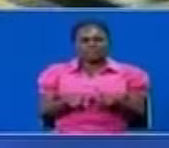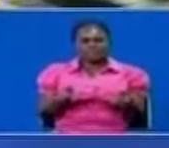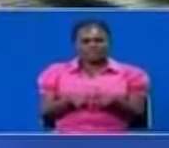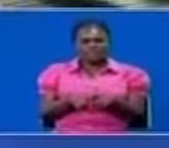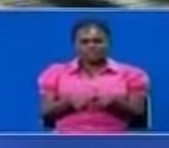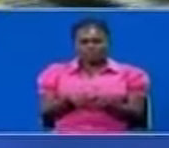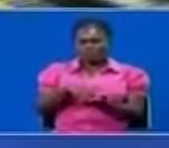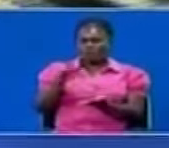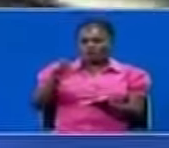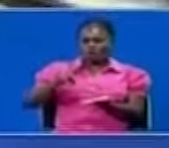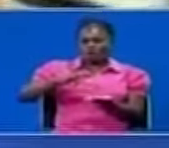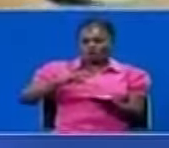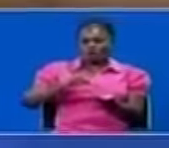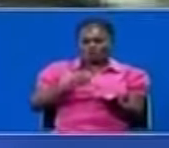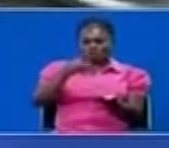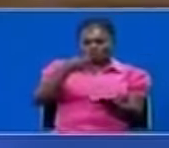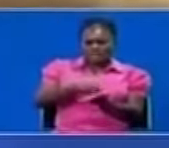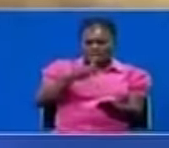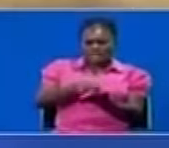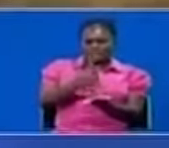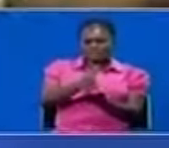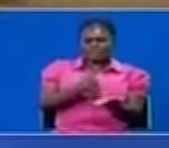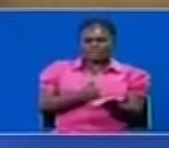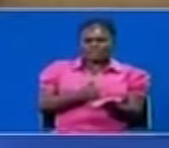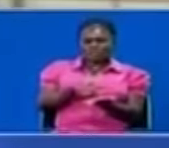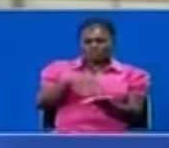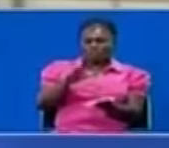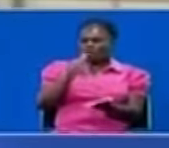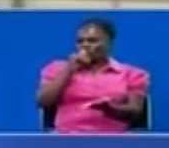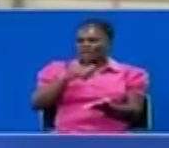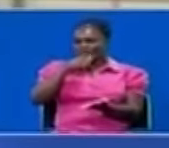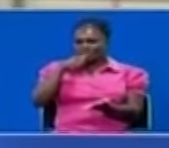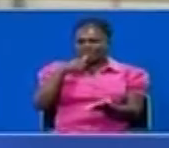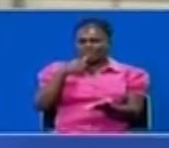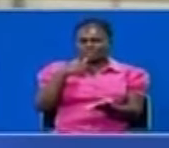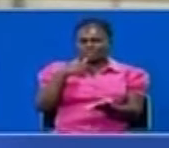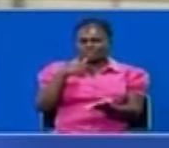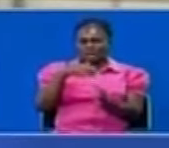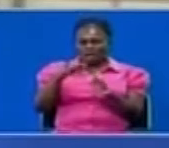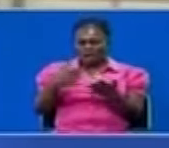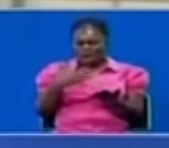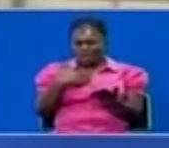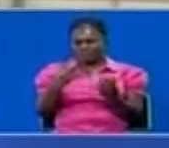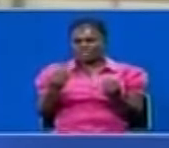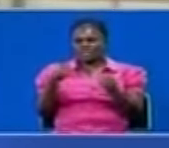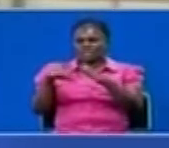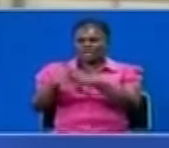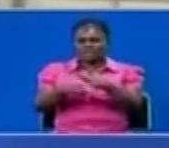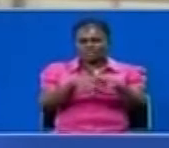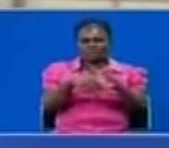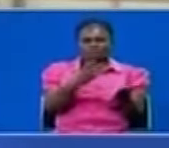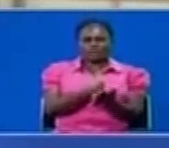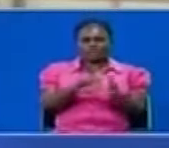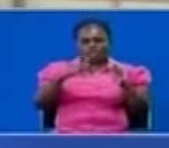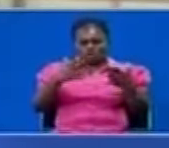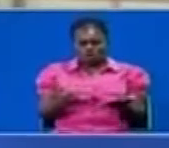for more investment into the sector, giving more leverage to private investors who either have easier access to funds or